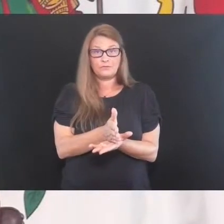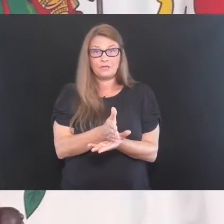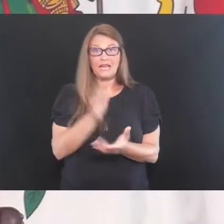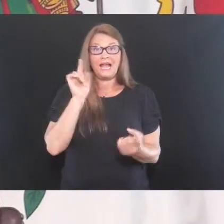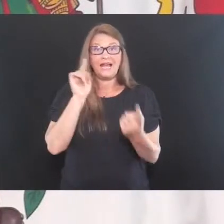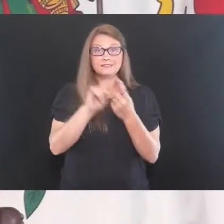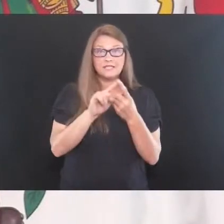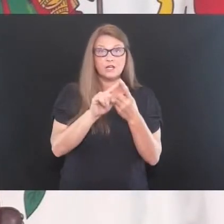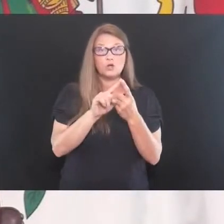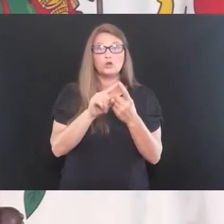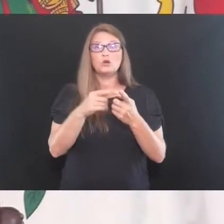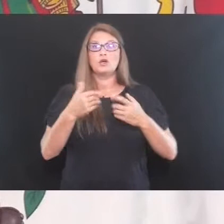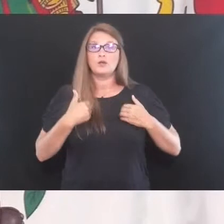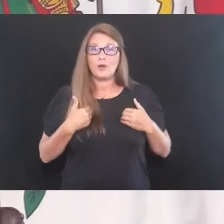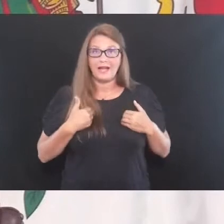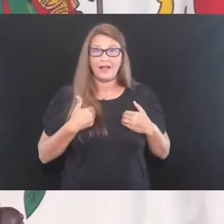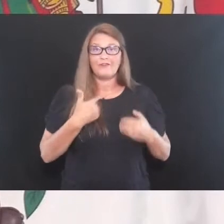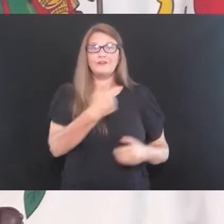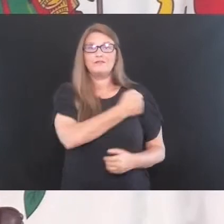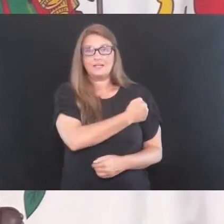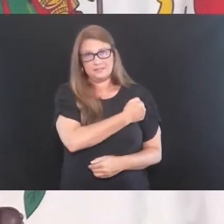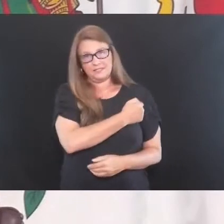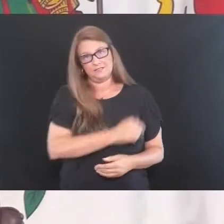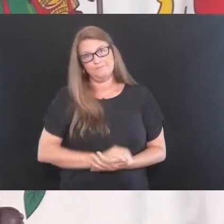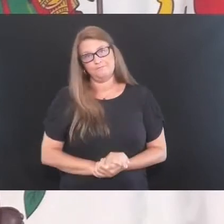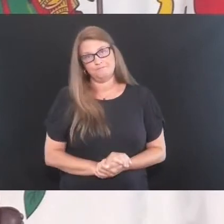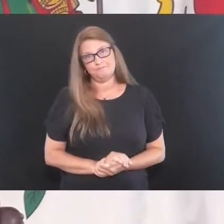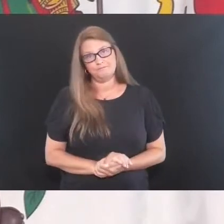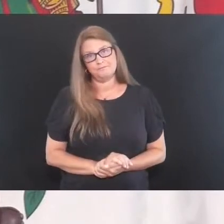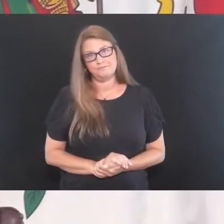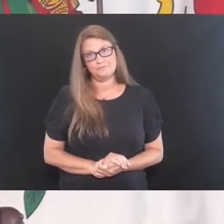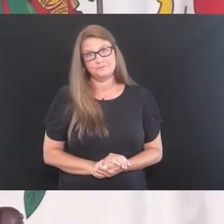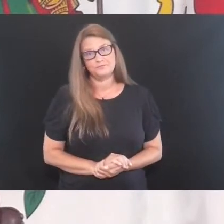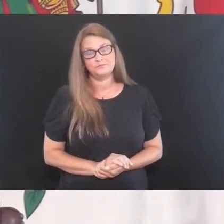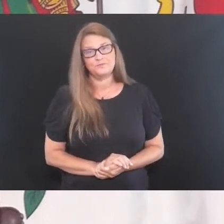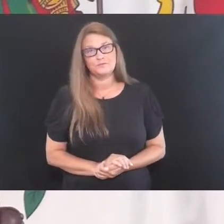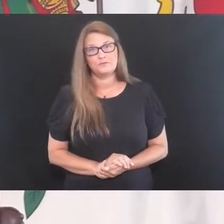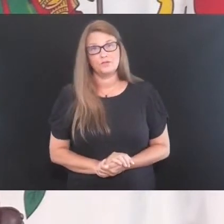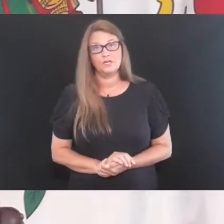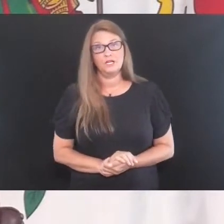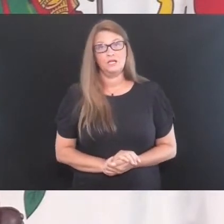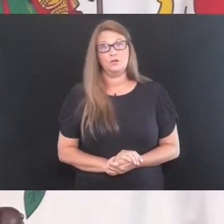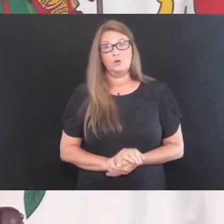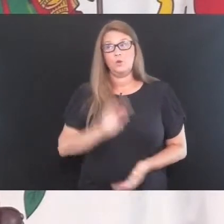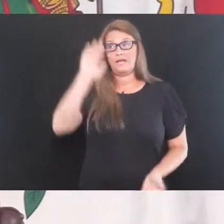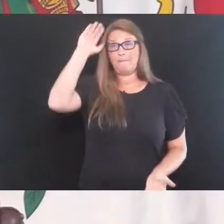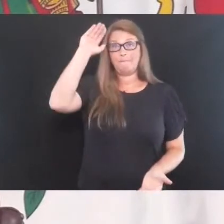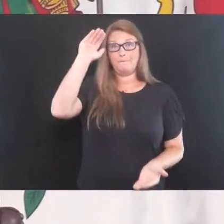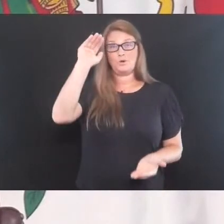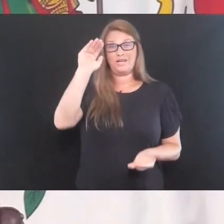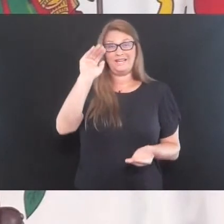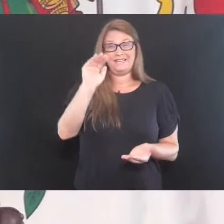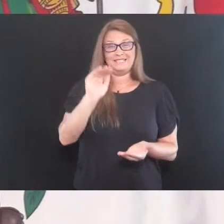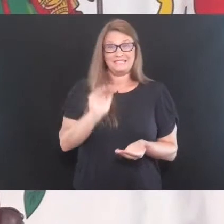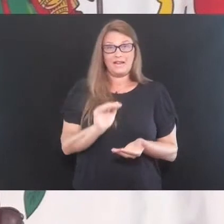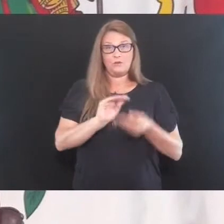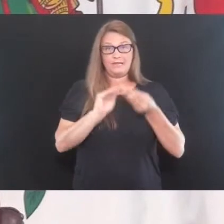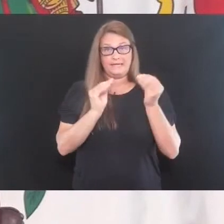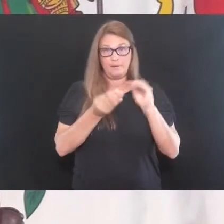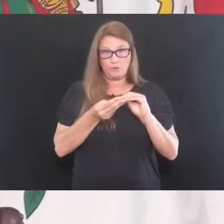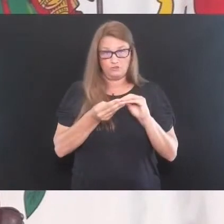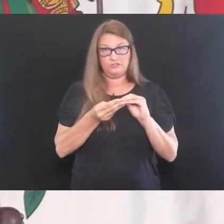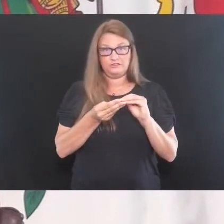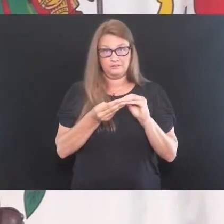unless we absolutely get ourselves vaccinated. And we get to a percentage level to where we break the chain.